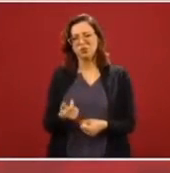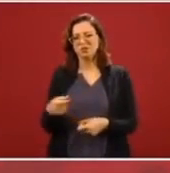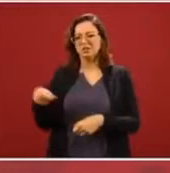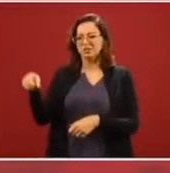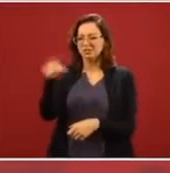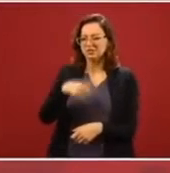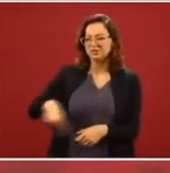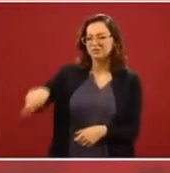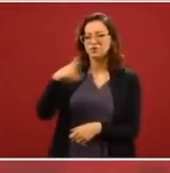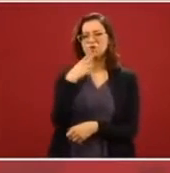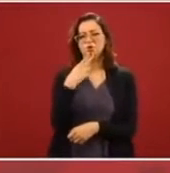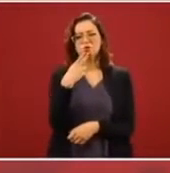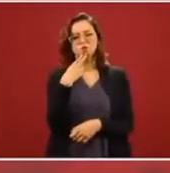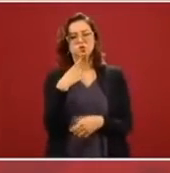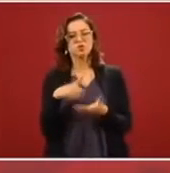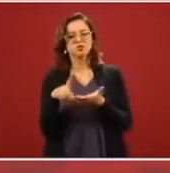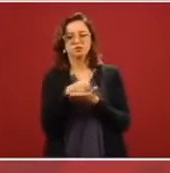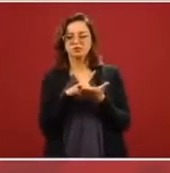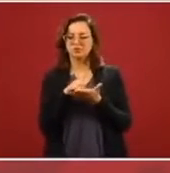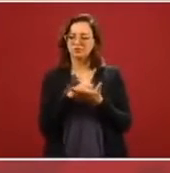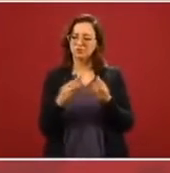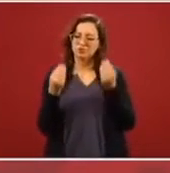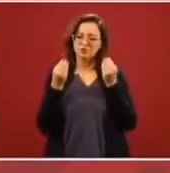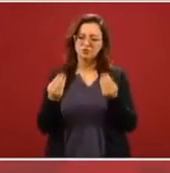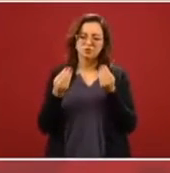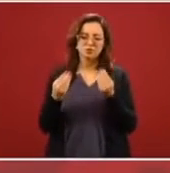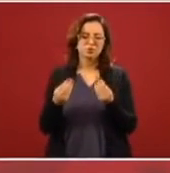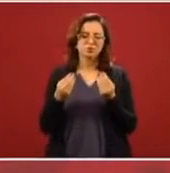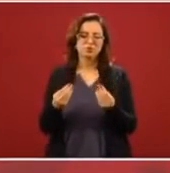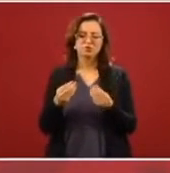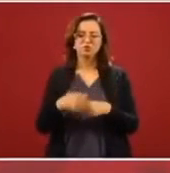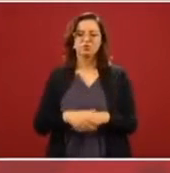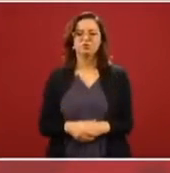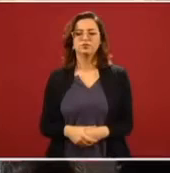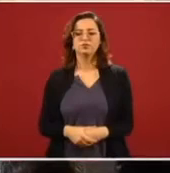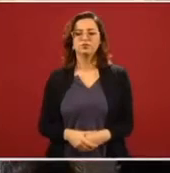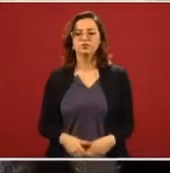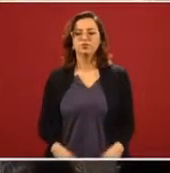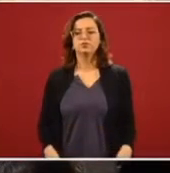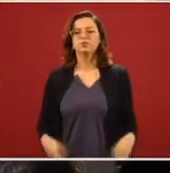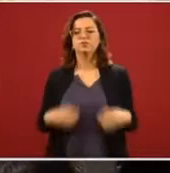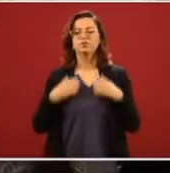disgraces with its consumption. muchas, Very many.